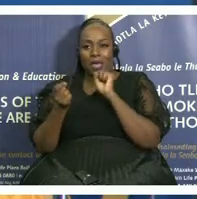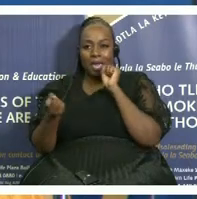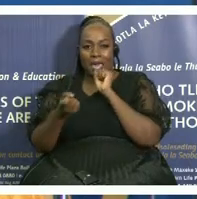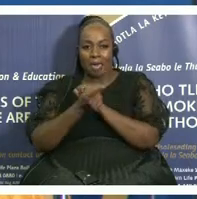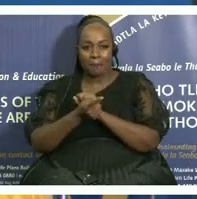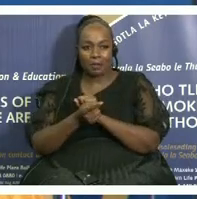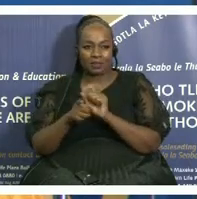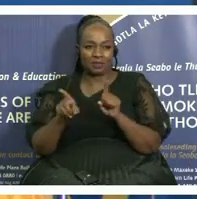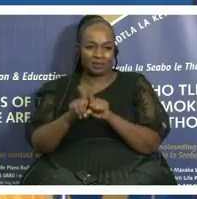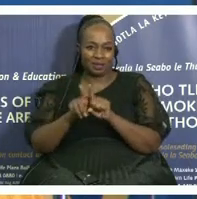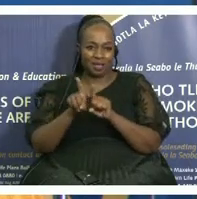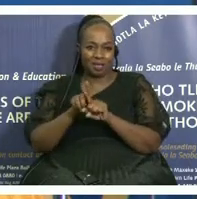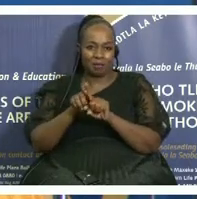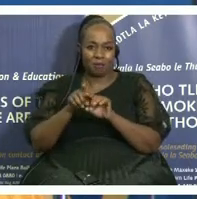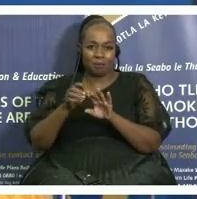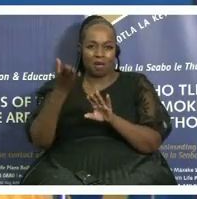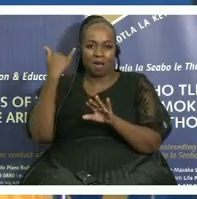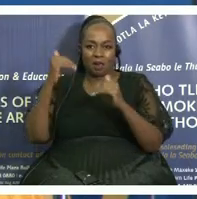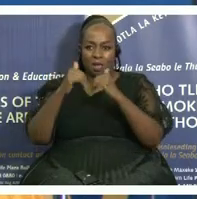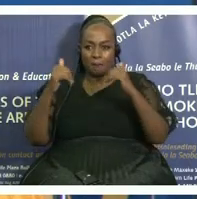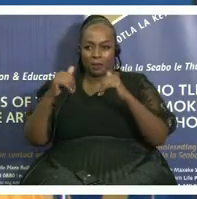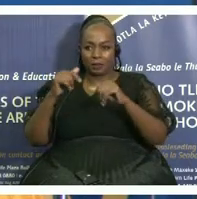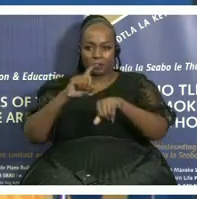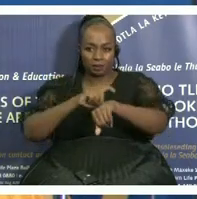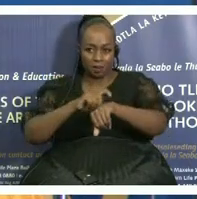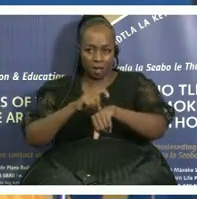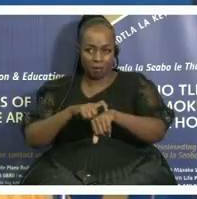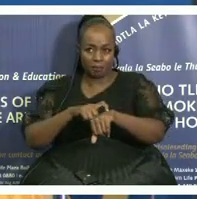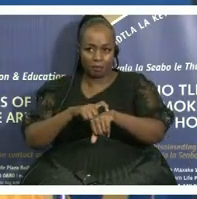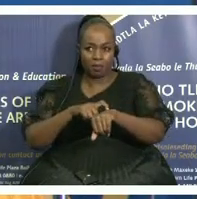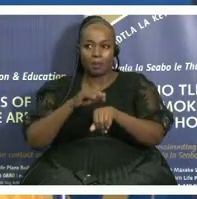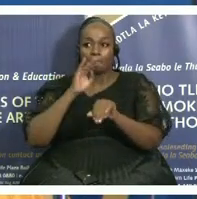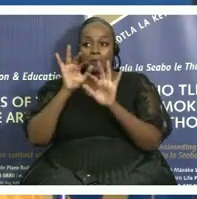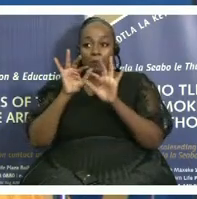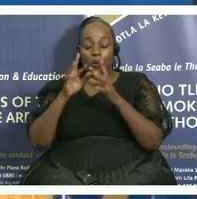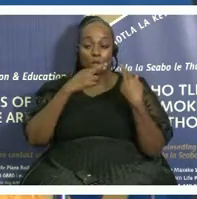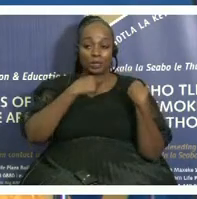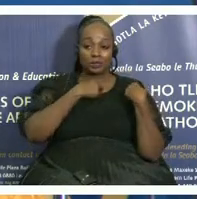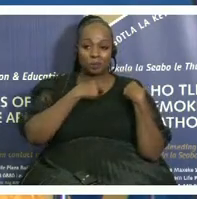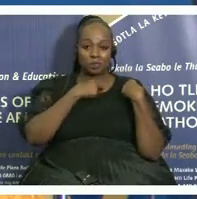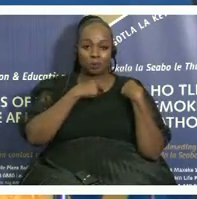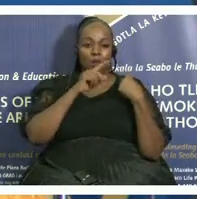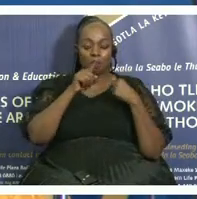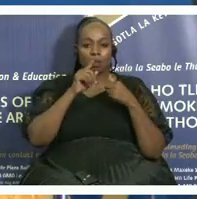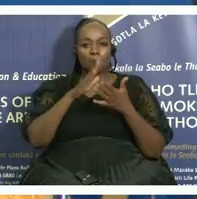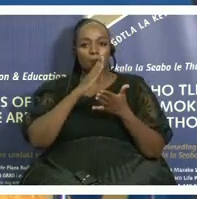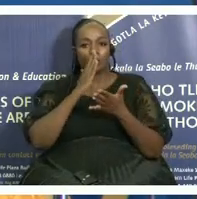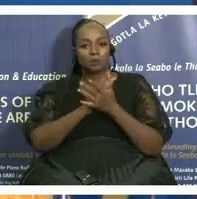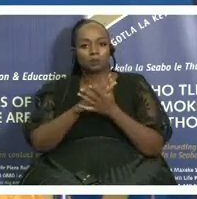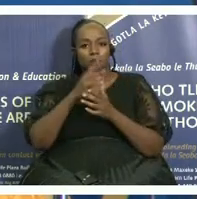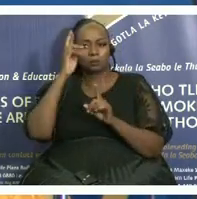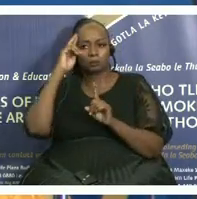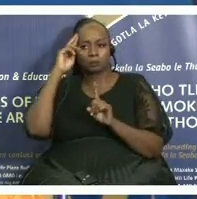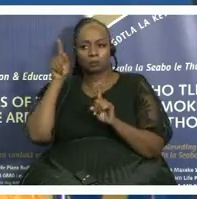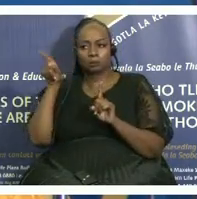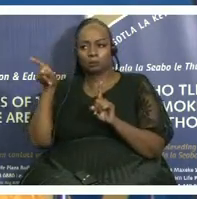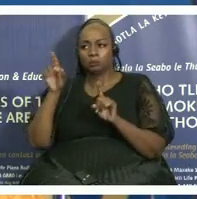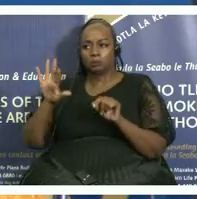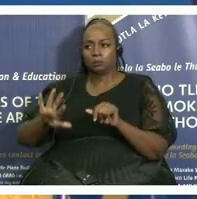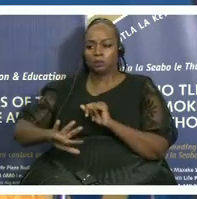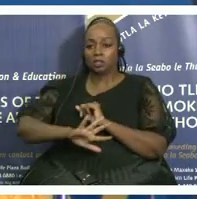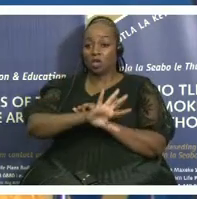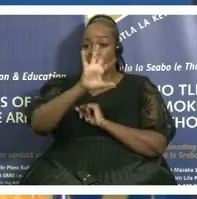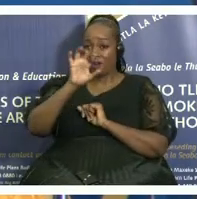abhorrent incident. Perpetrators of these acts must be reminded that South Africa belongs to all who live in